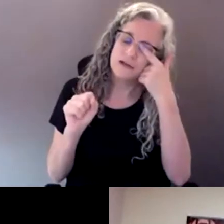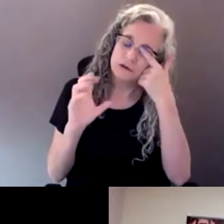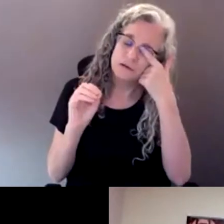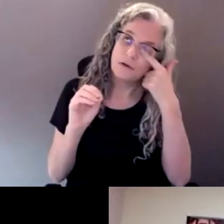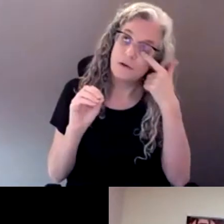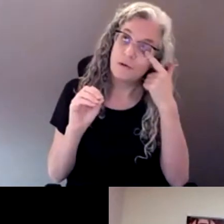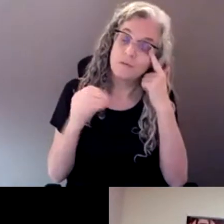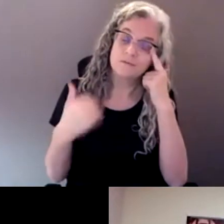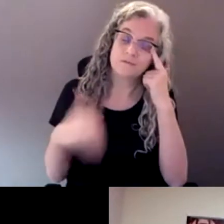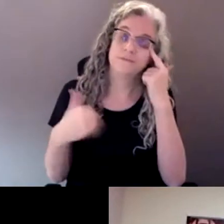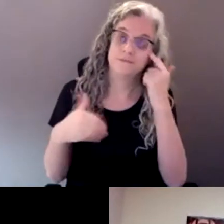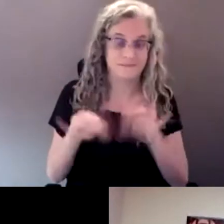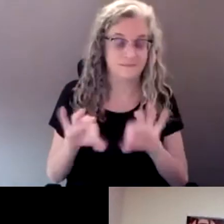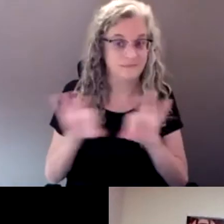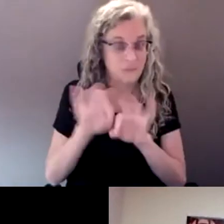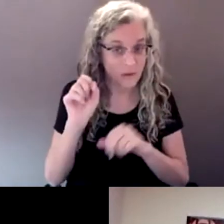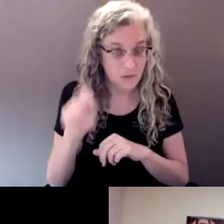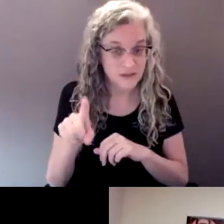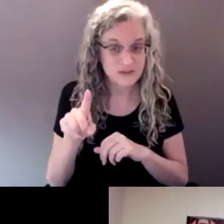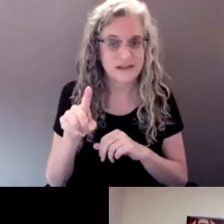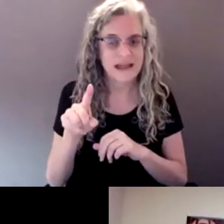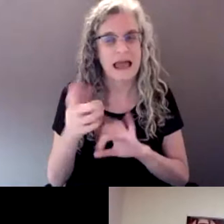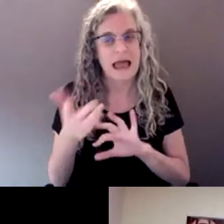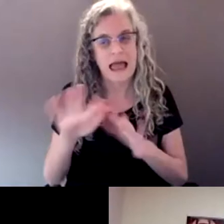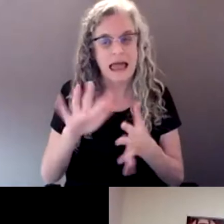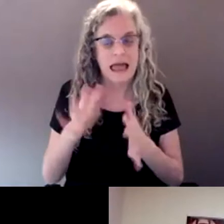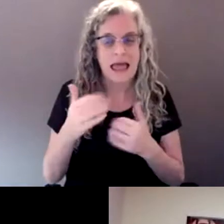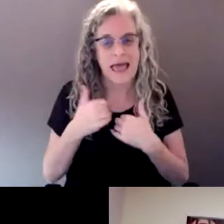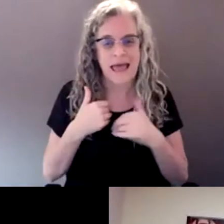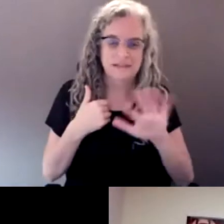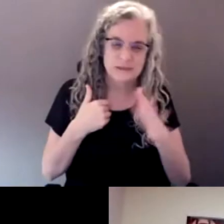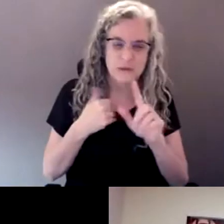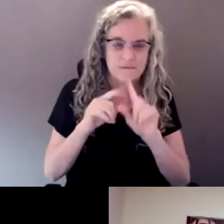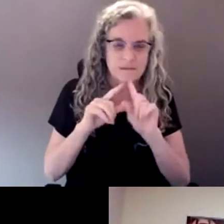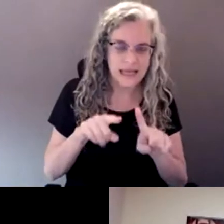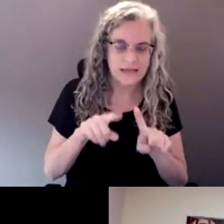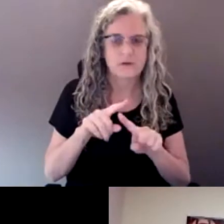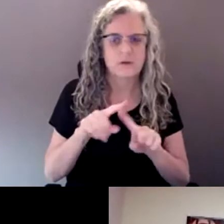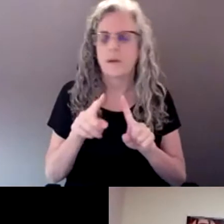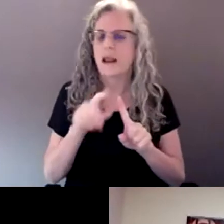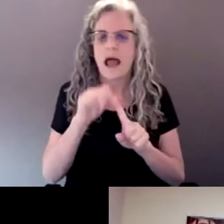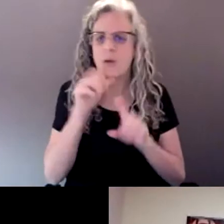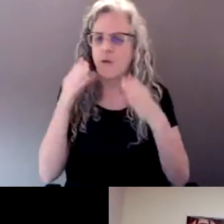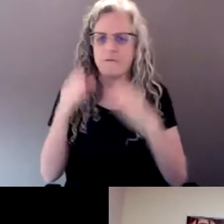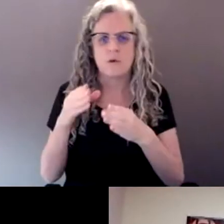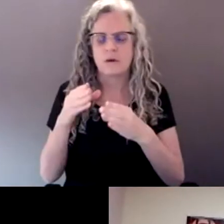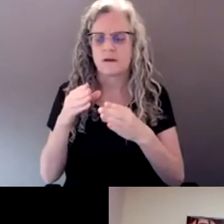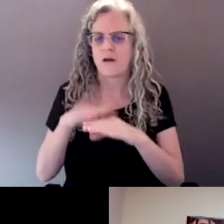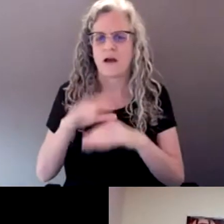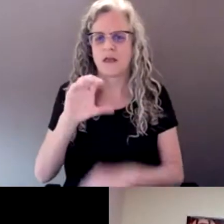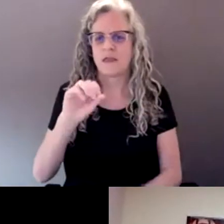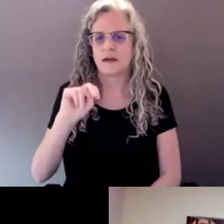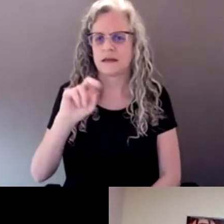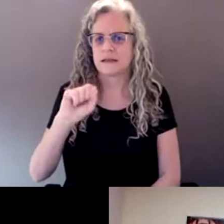question, and I think I have a kind of an answer to it, but it wouldn't focus directly on the conspiratorial,